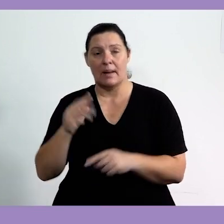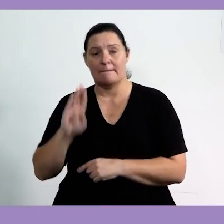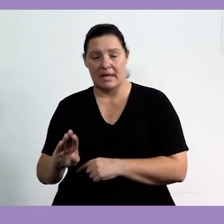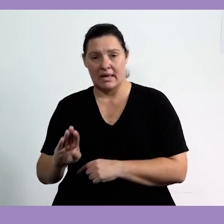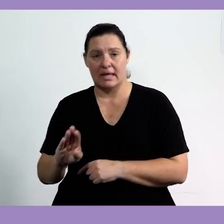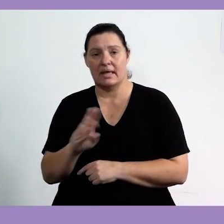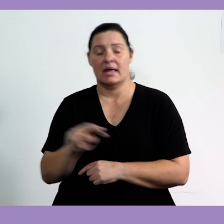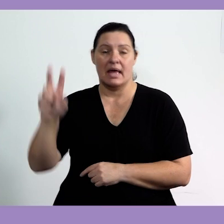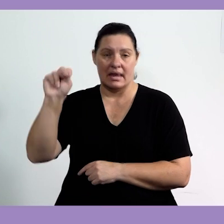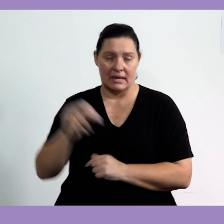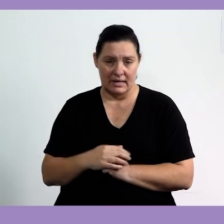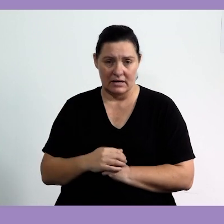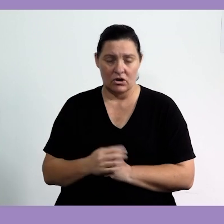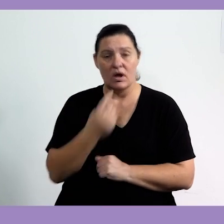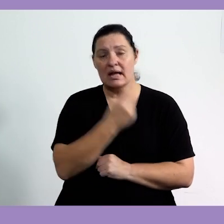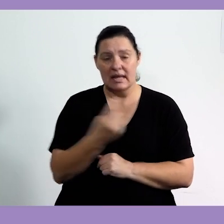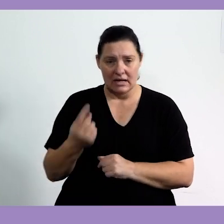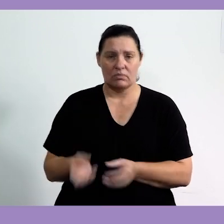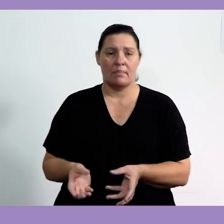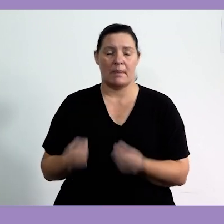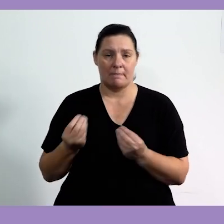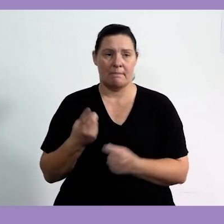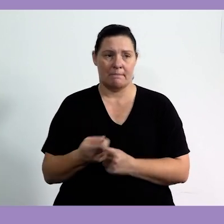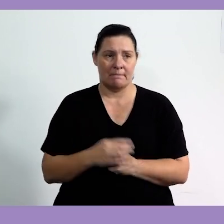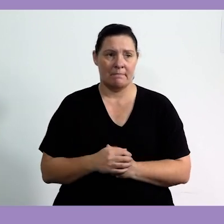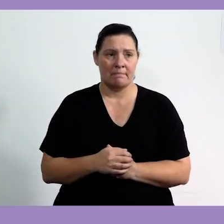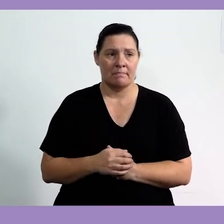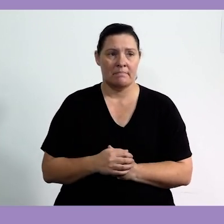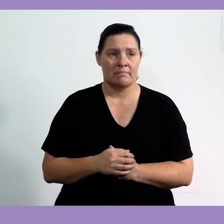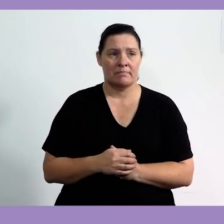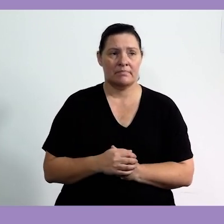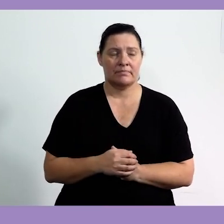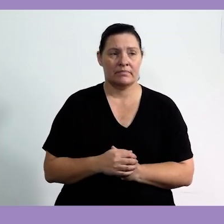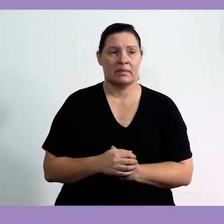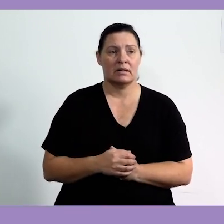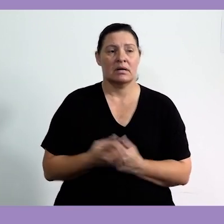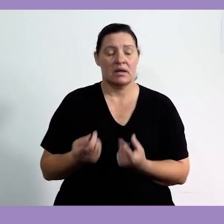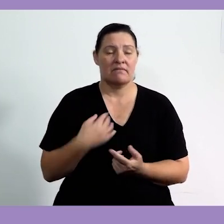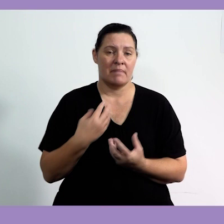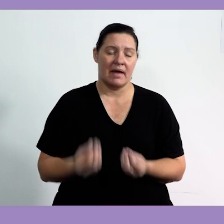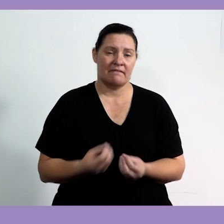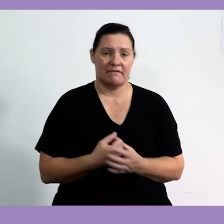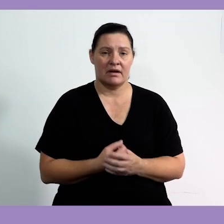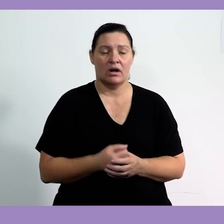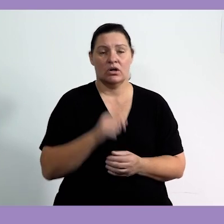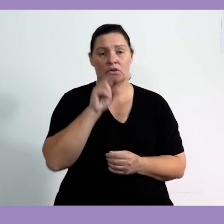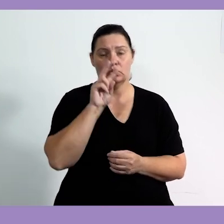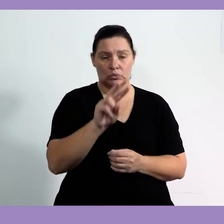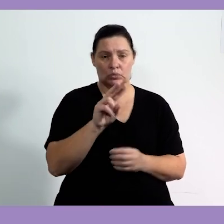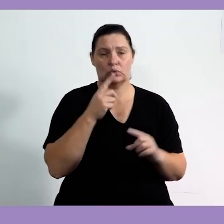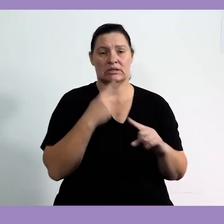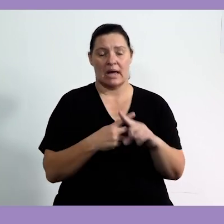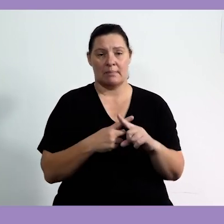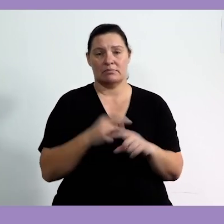by b to the exponent n. So each factor will get that exponent. An example is if I have